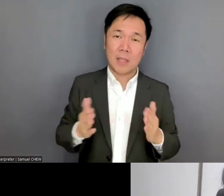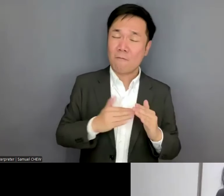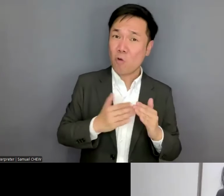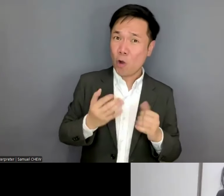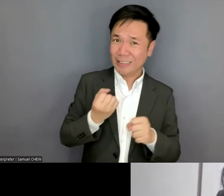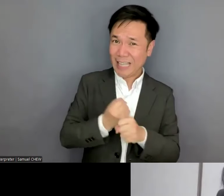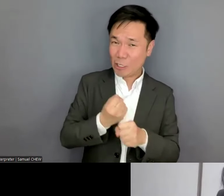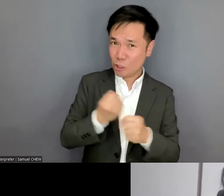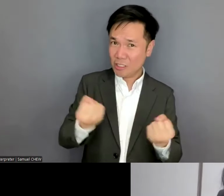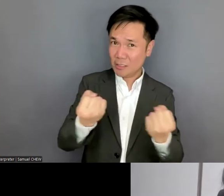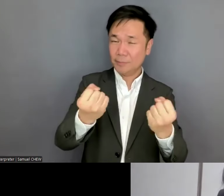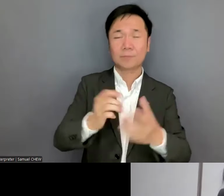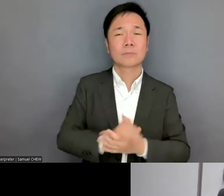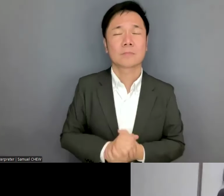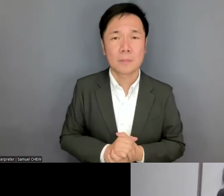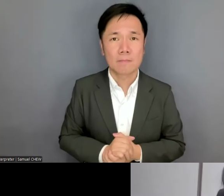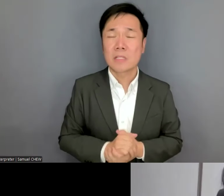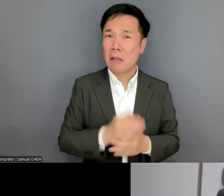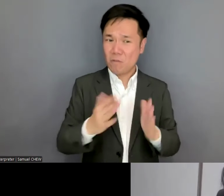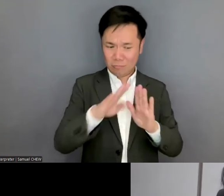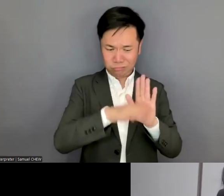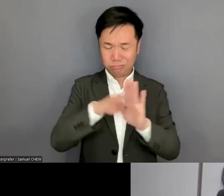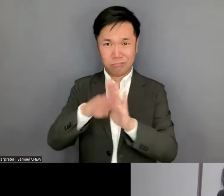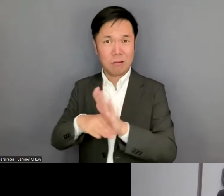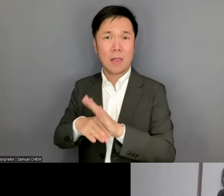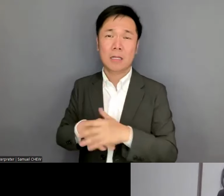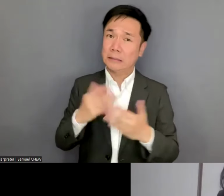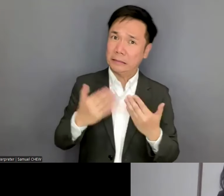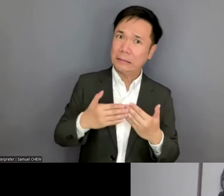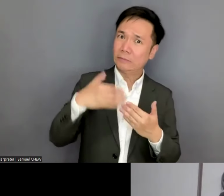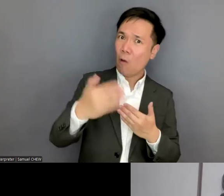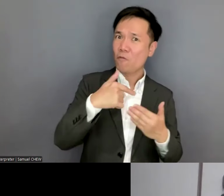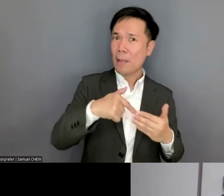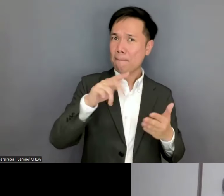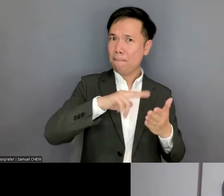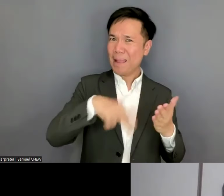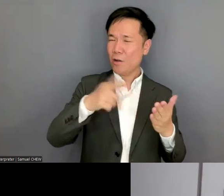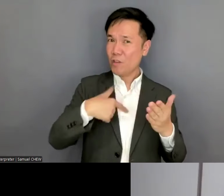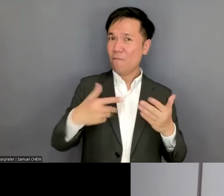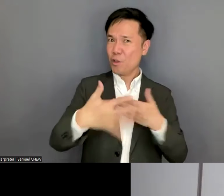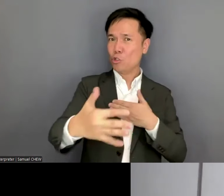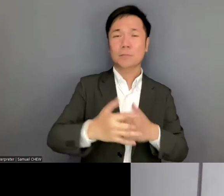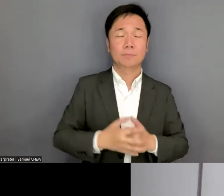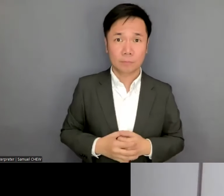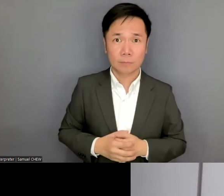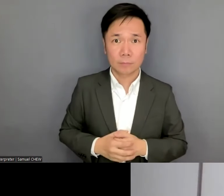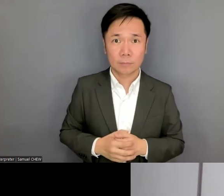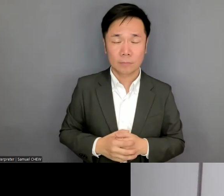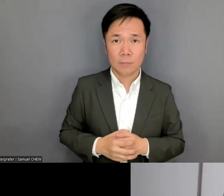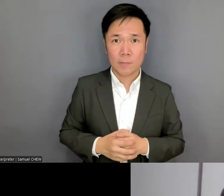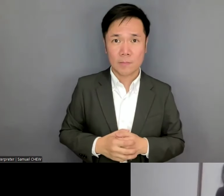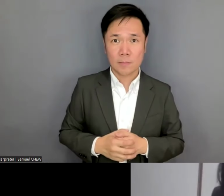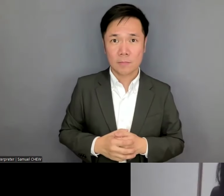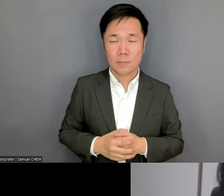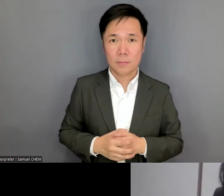actions indicated, mentioned in the Pact for the Future. I don't know, just to mention this